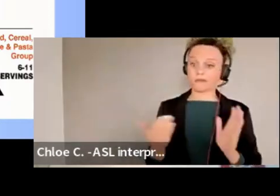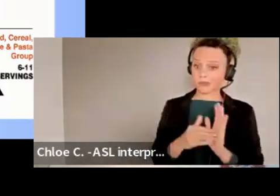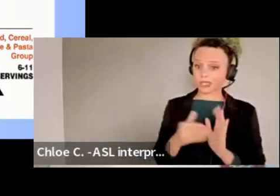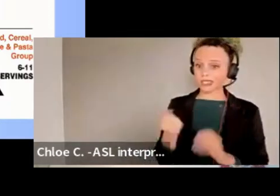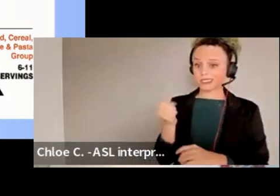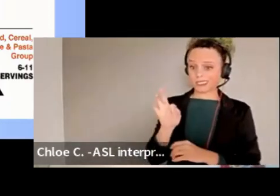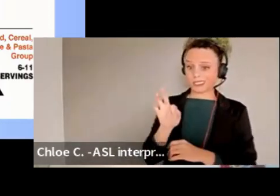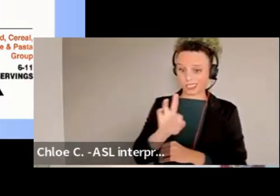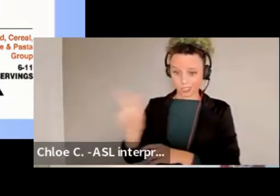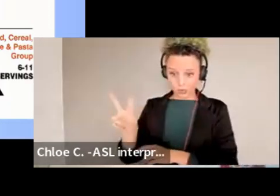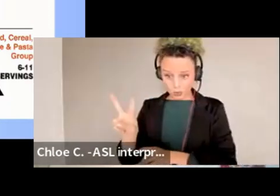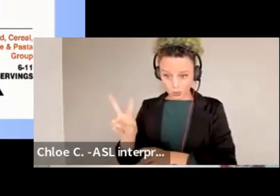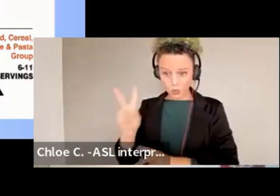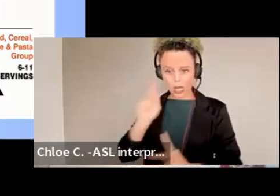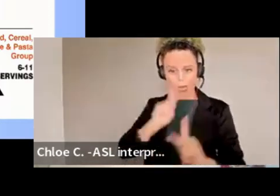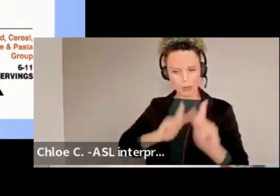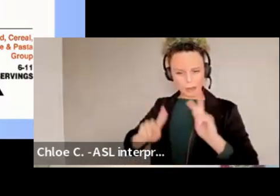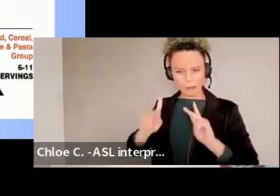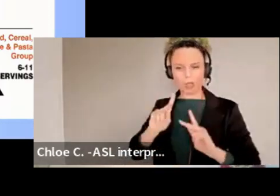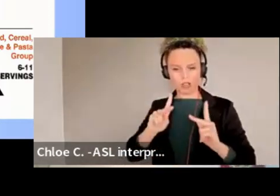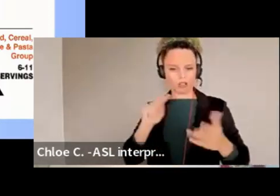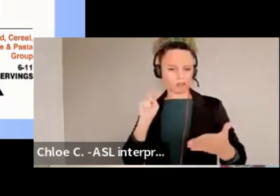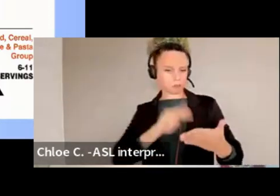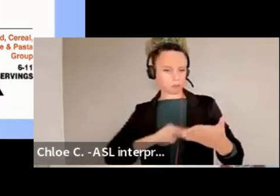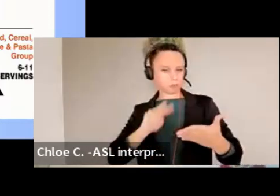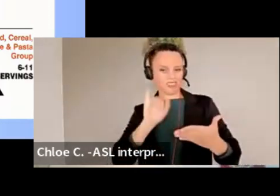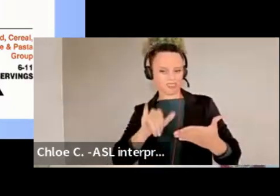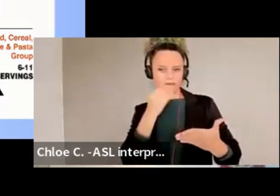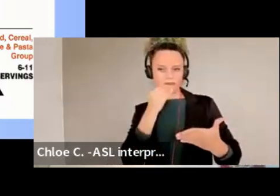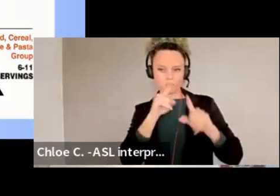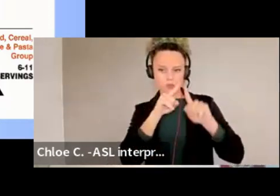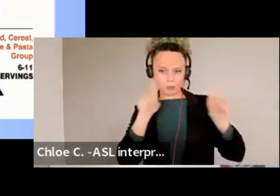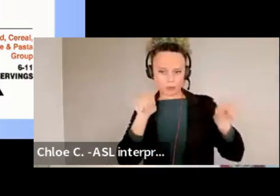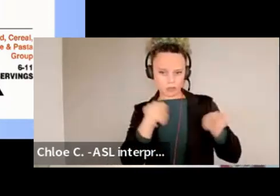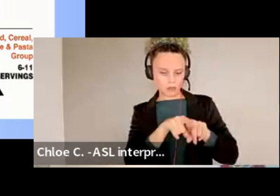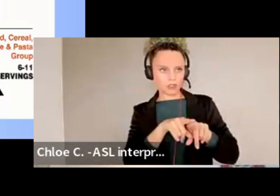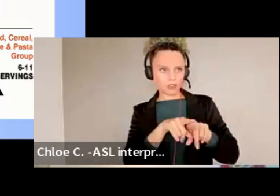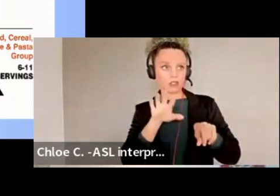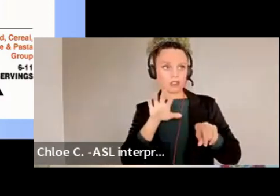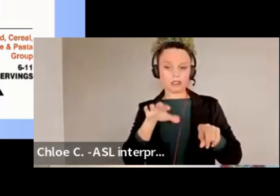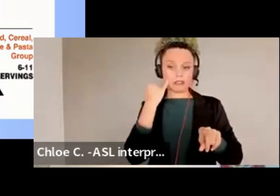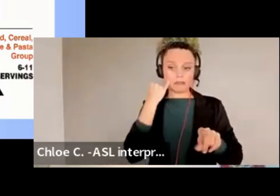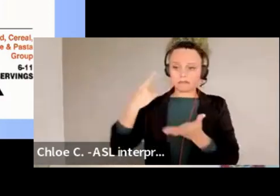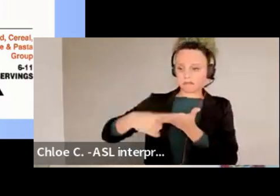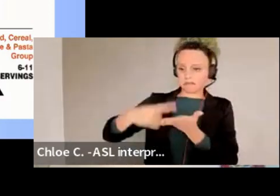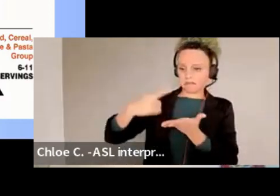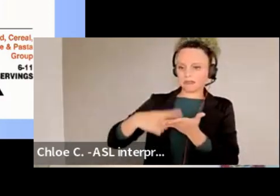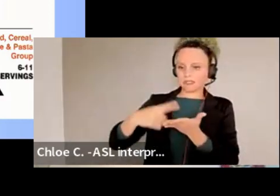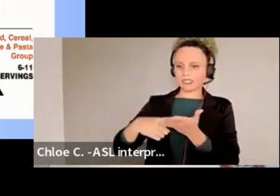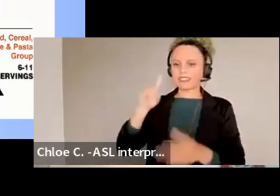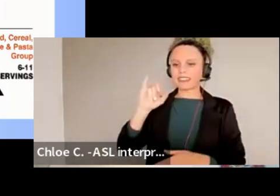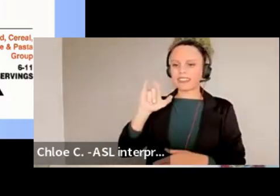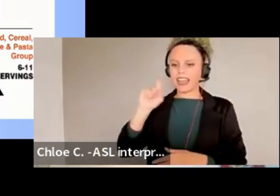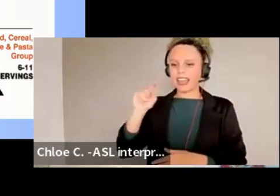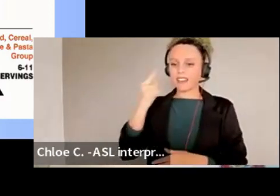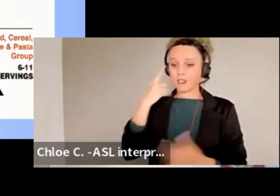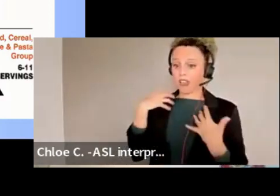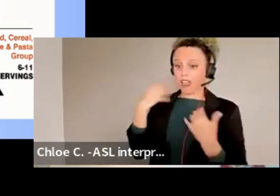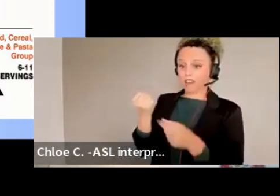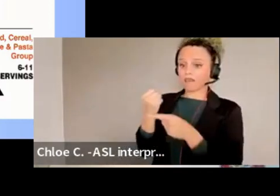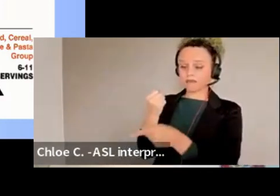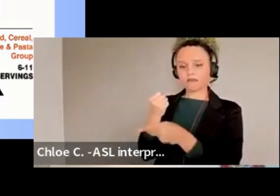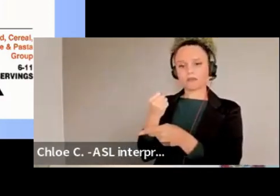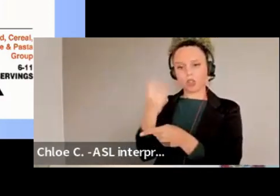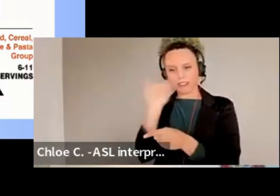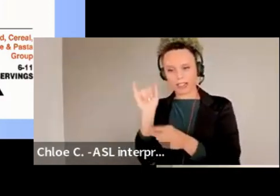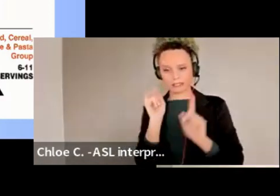your fats, oils, and sweets. So again, in 1992, this is what people were using when talking